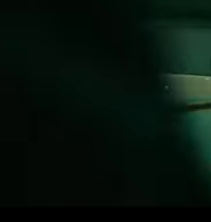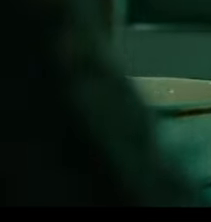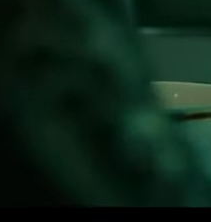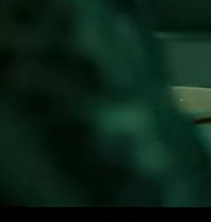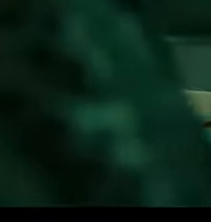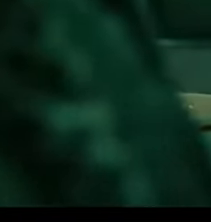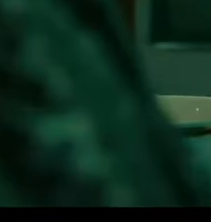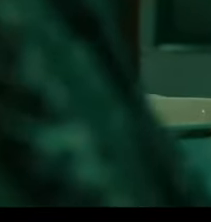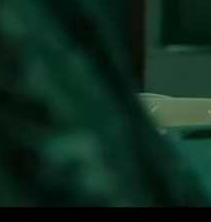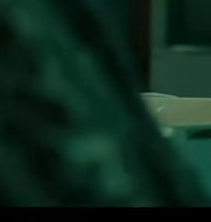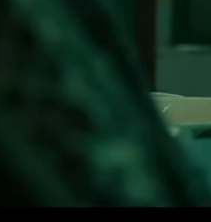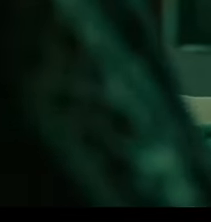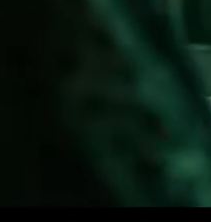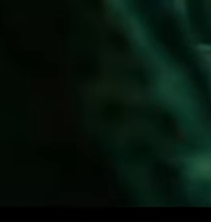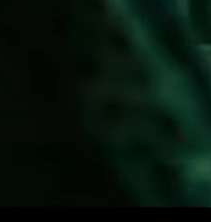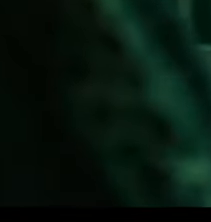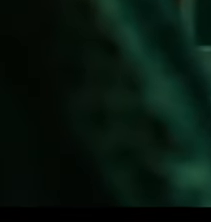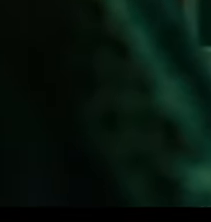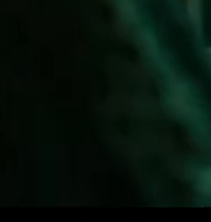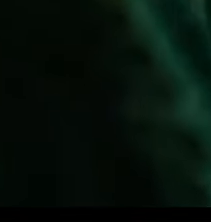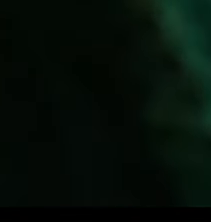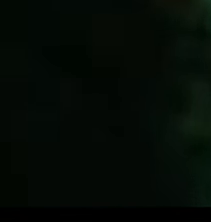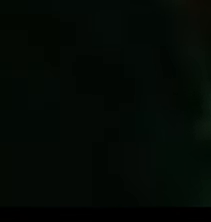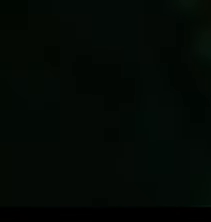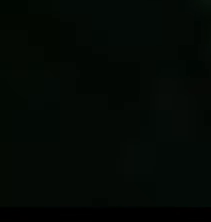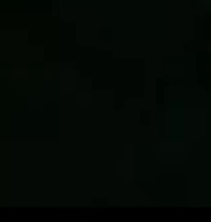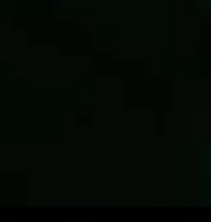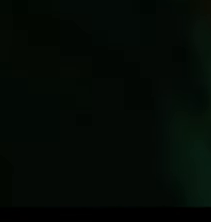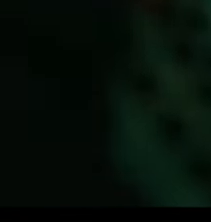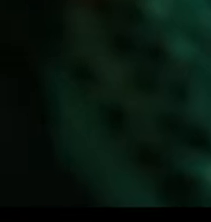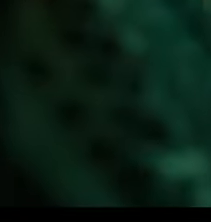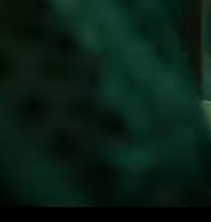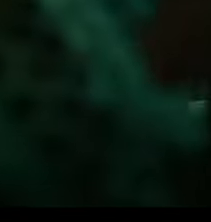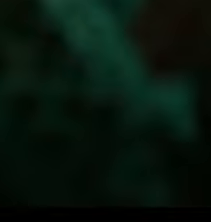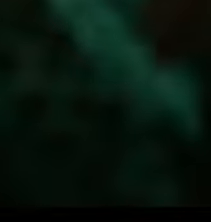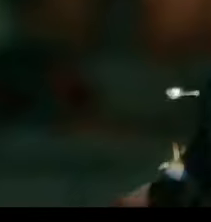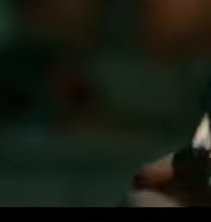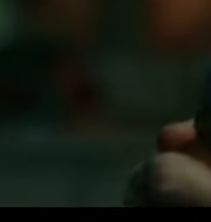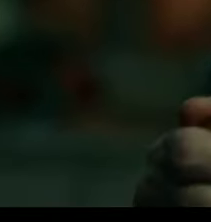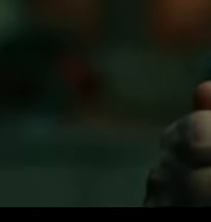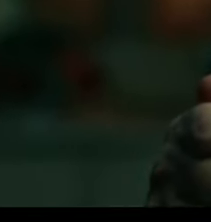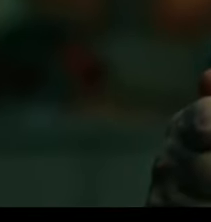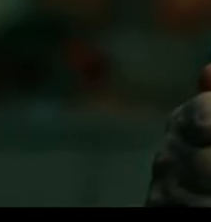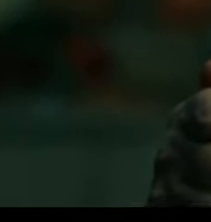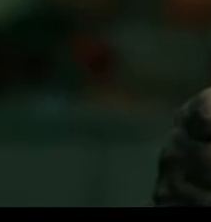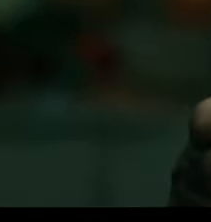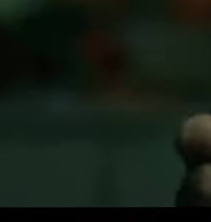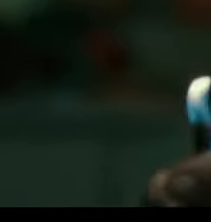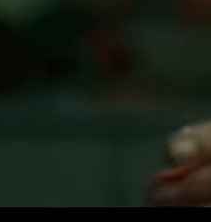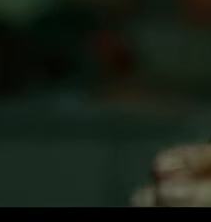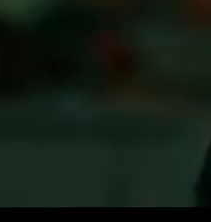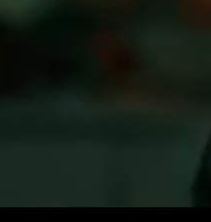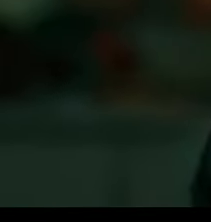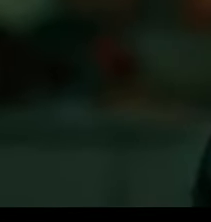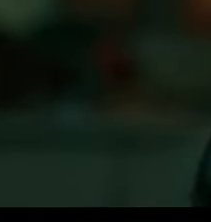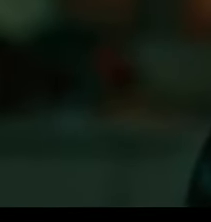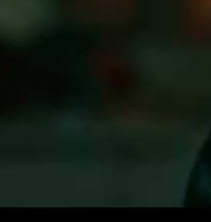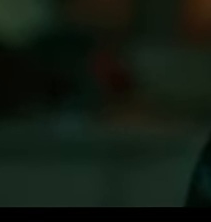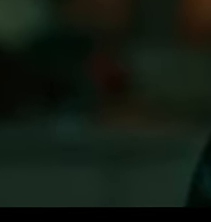need a ceasefire. I thought we were friends, Henry. We will always protect Israel.